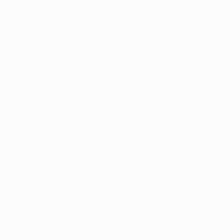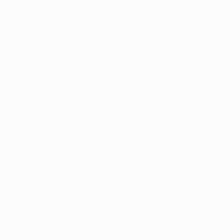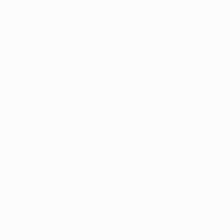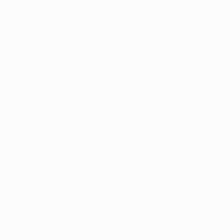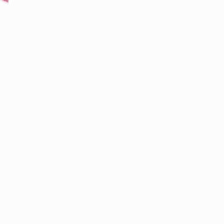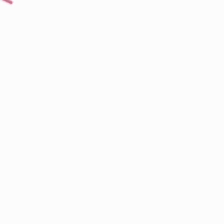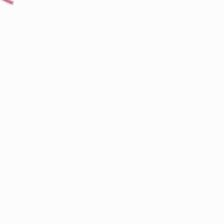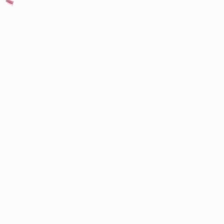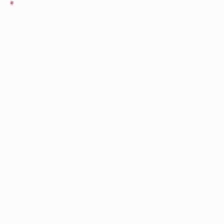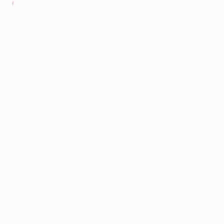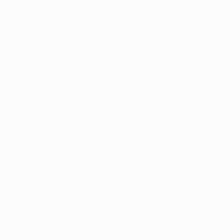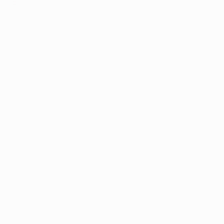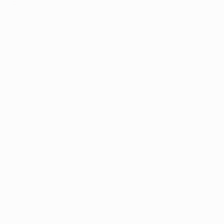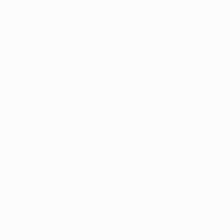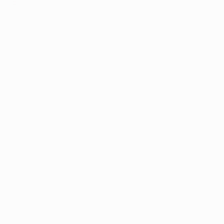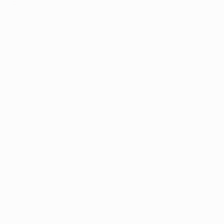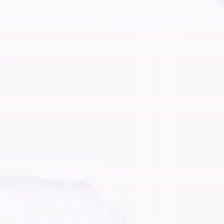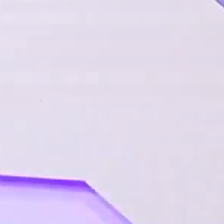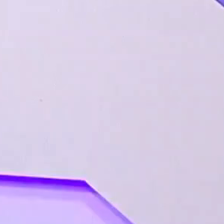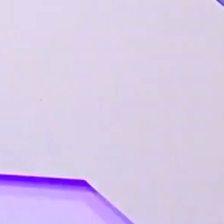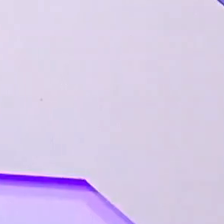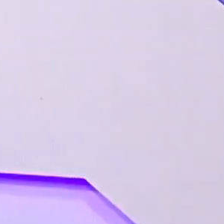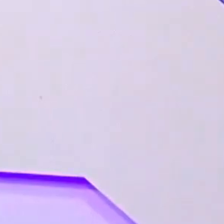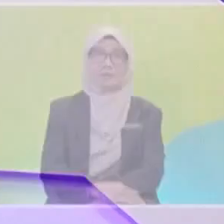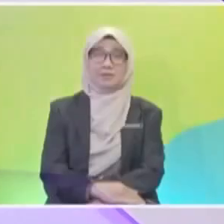Didik TV KPM.